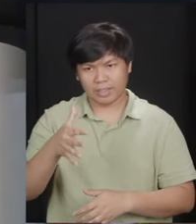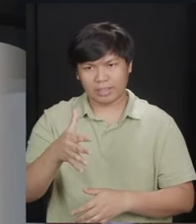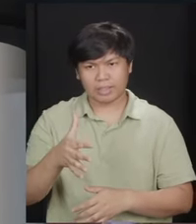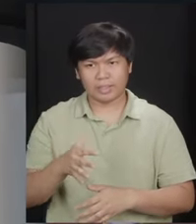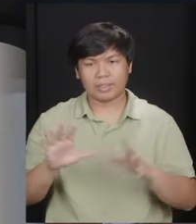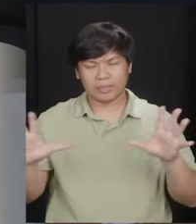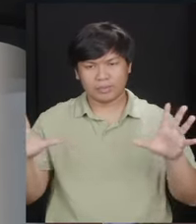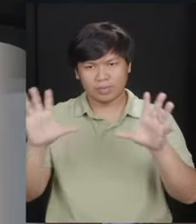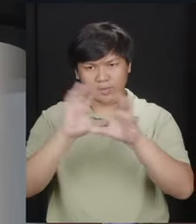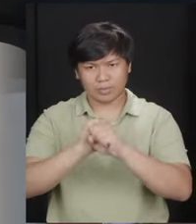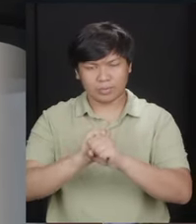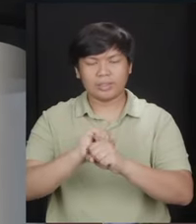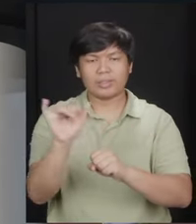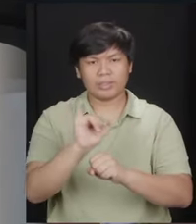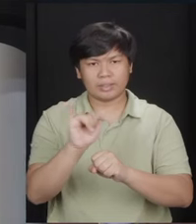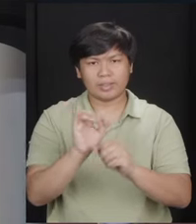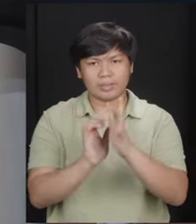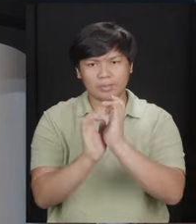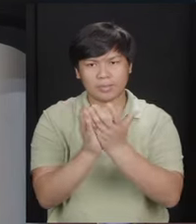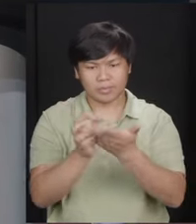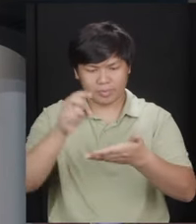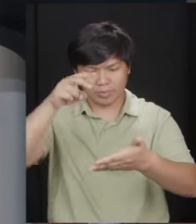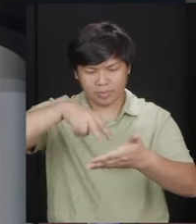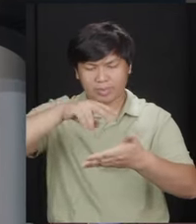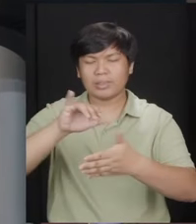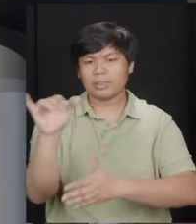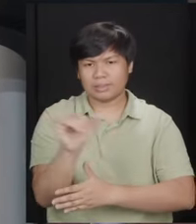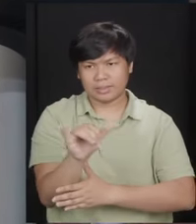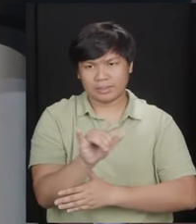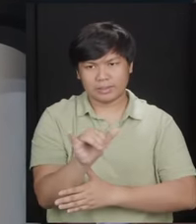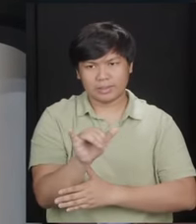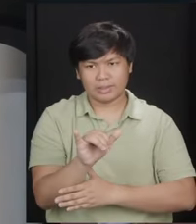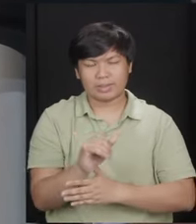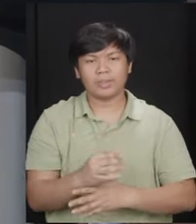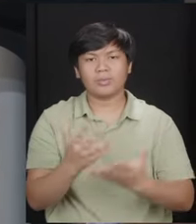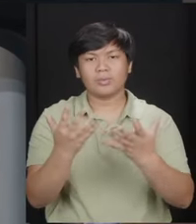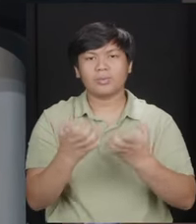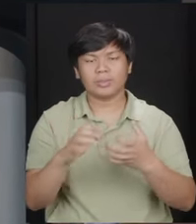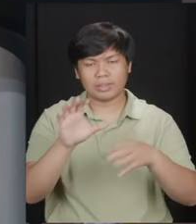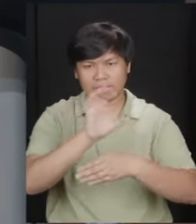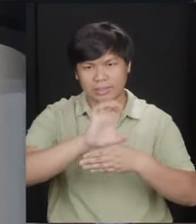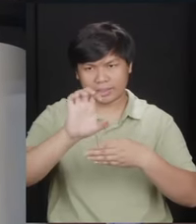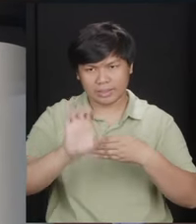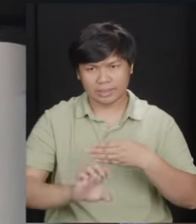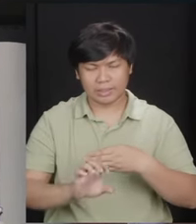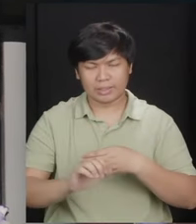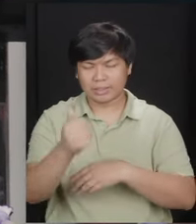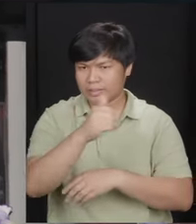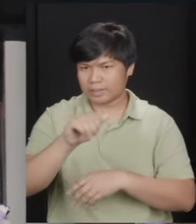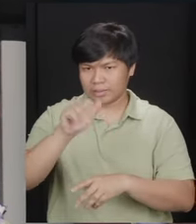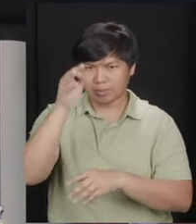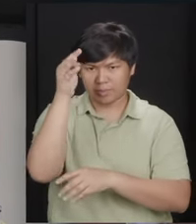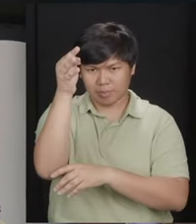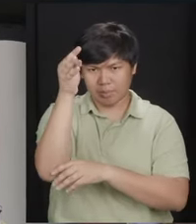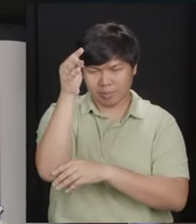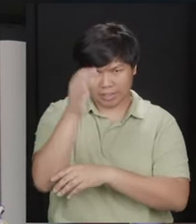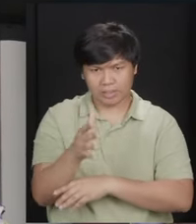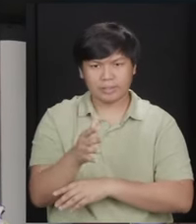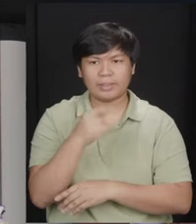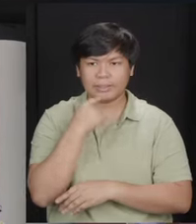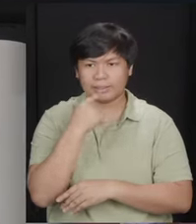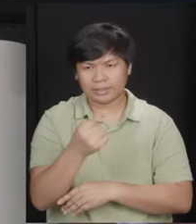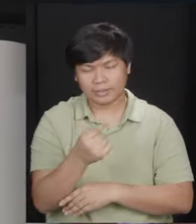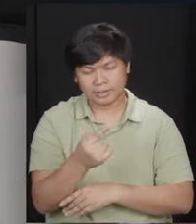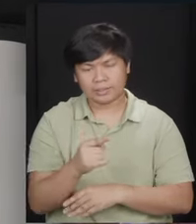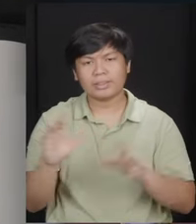concluding his sermon in the exact same passage we're looking at. So he's concluding. He wanted to end well like any good preacher. And so he was saying,